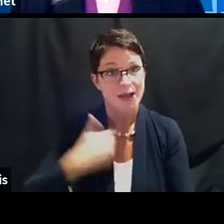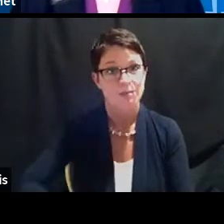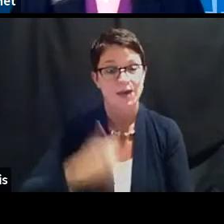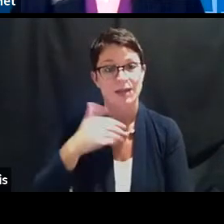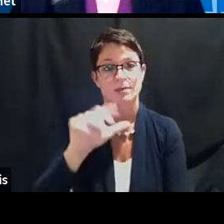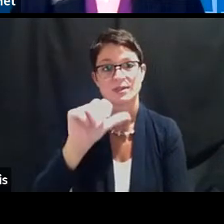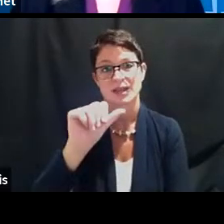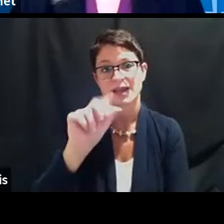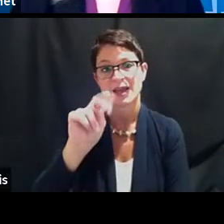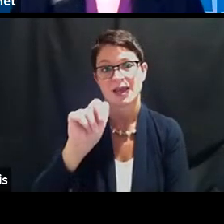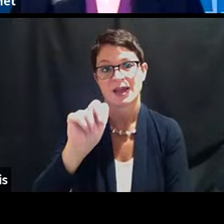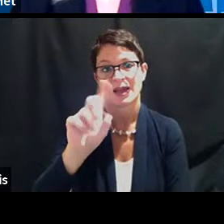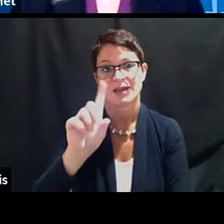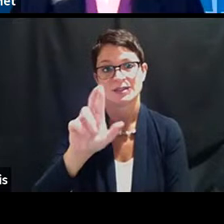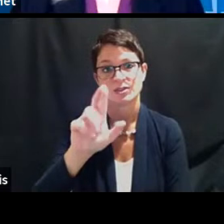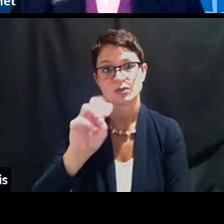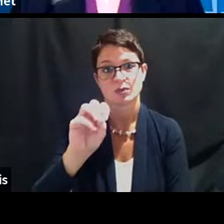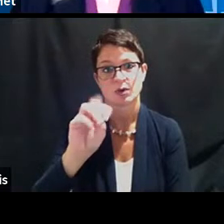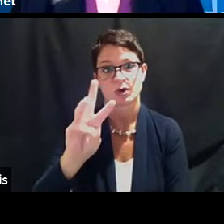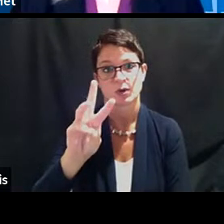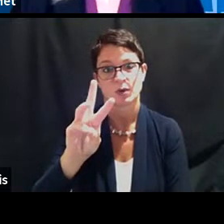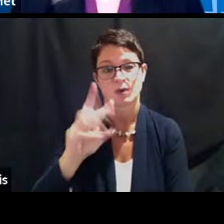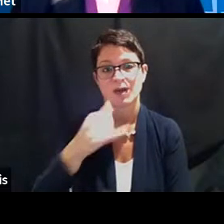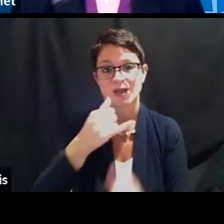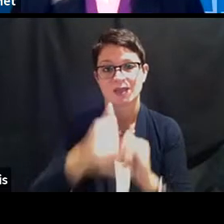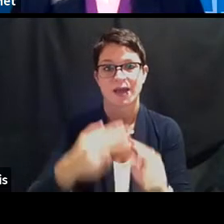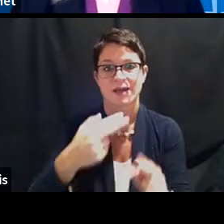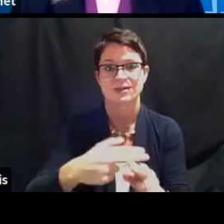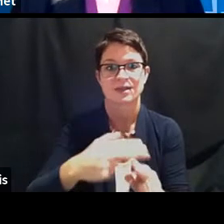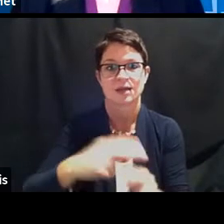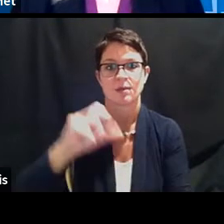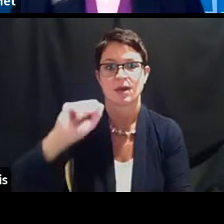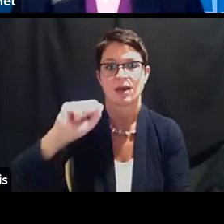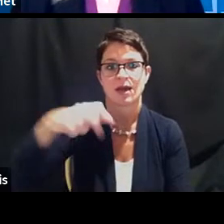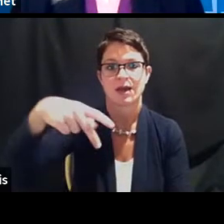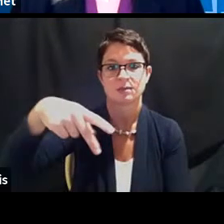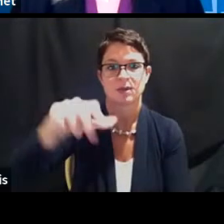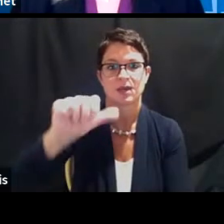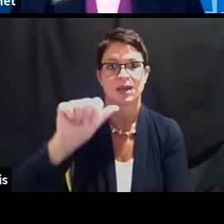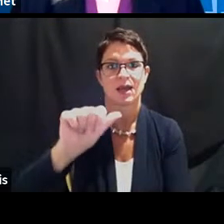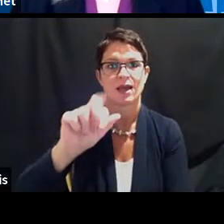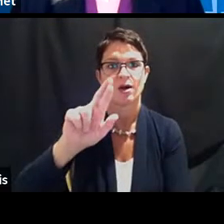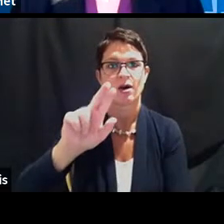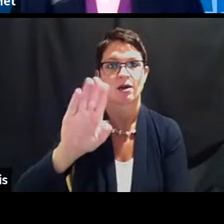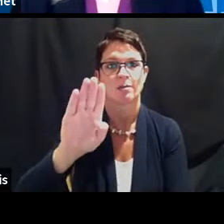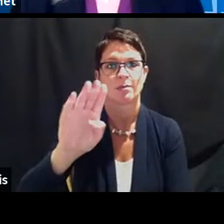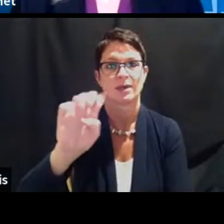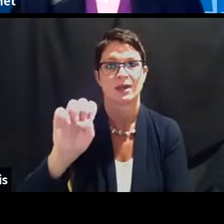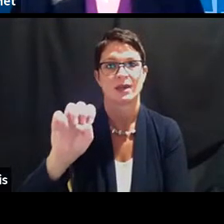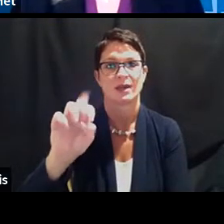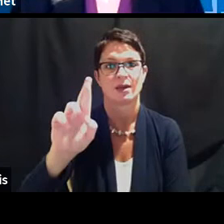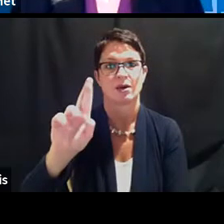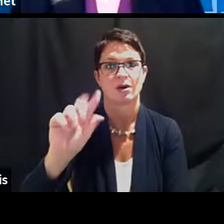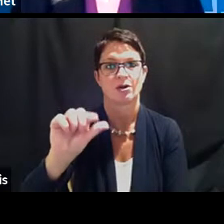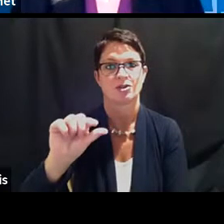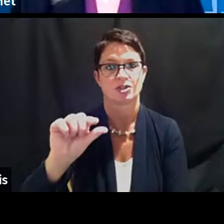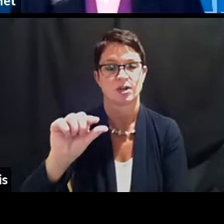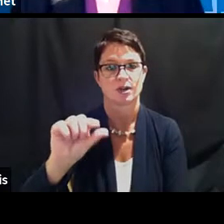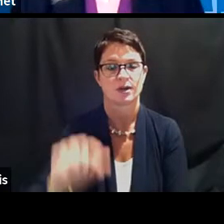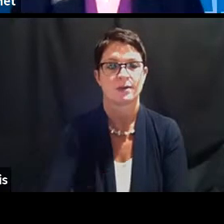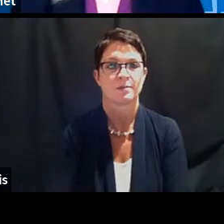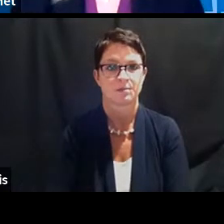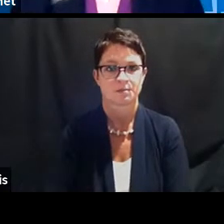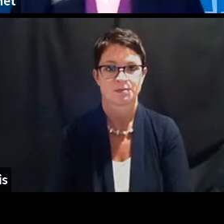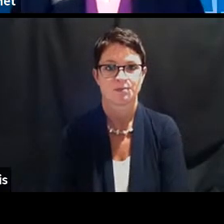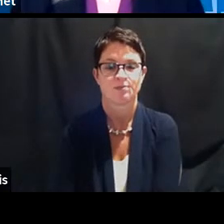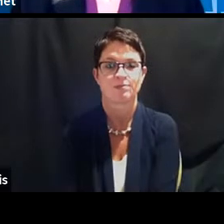name, first name Andrew, A-N-D-R-A-W, last name Sparberg, S-P-A-R-B as in boy,